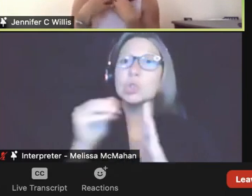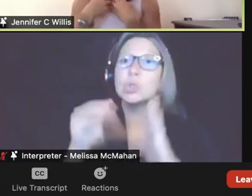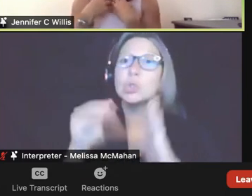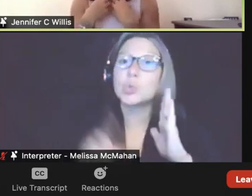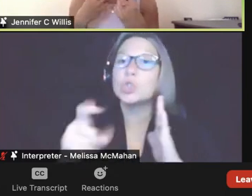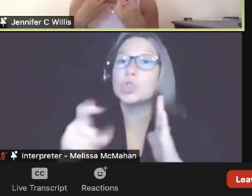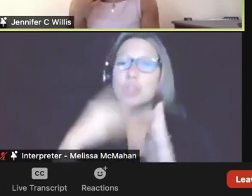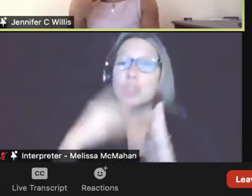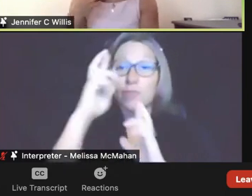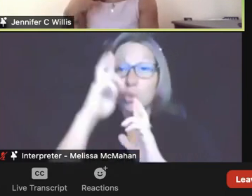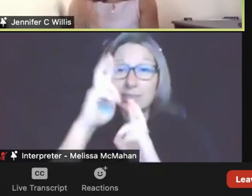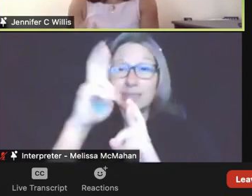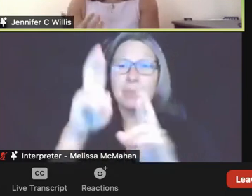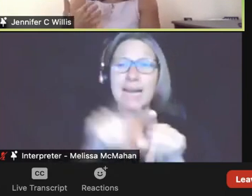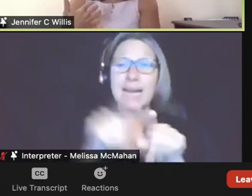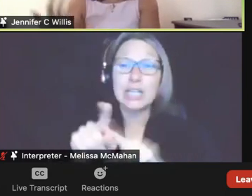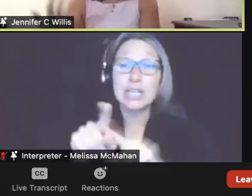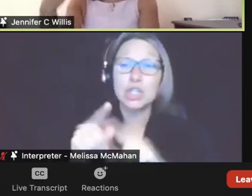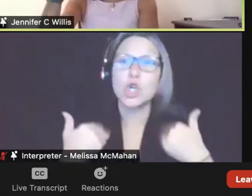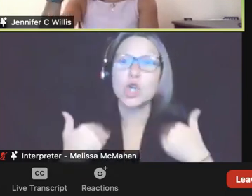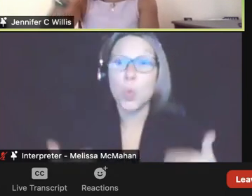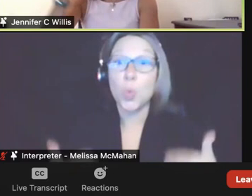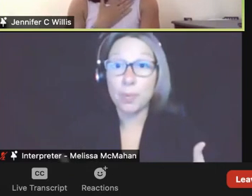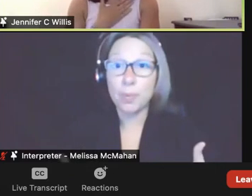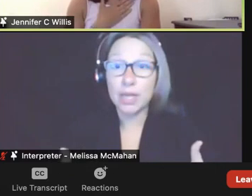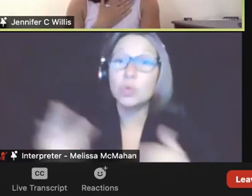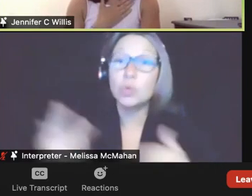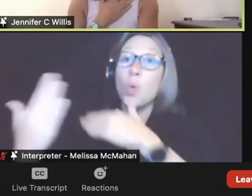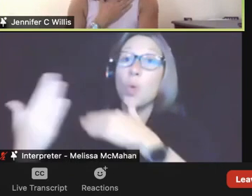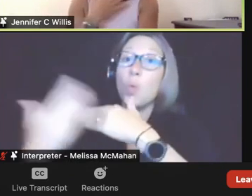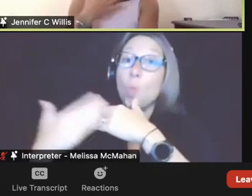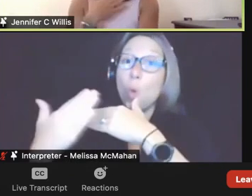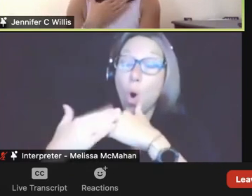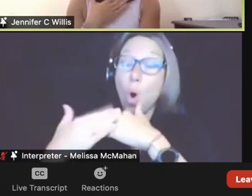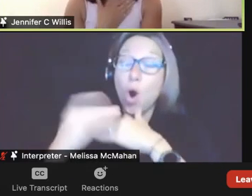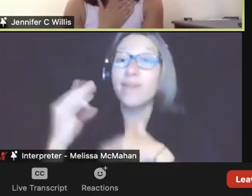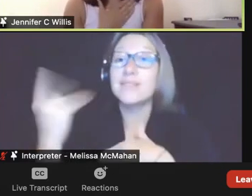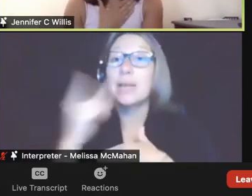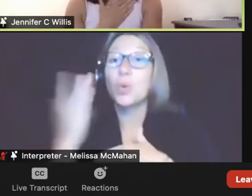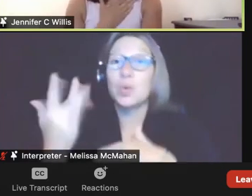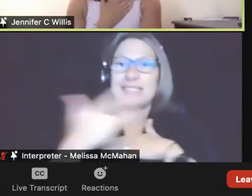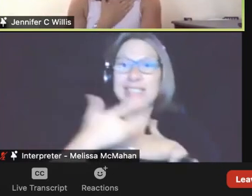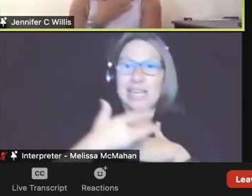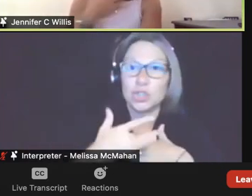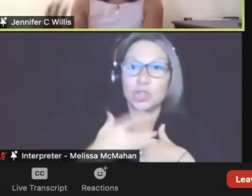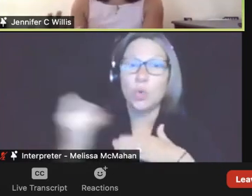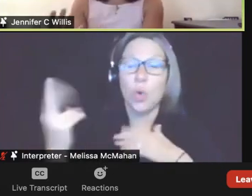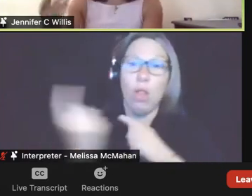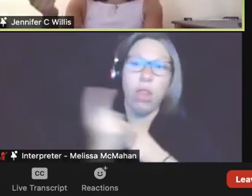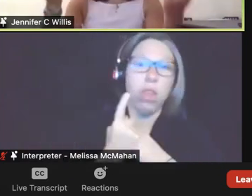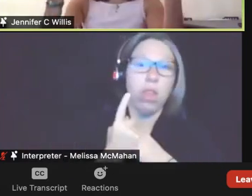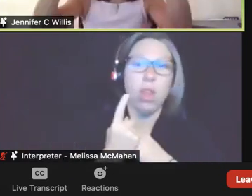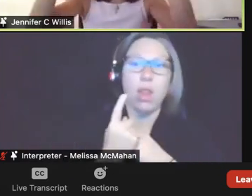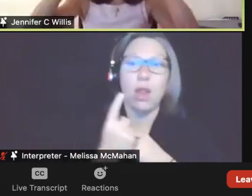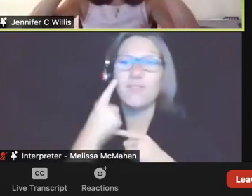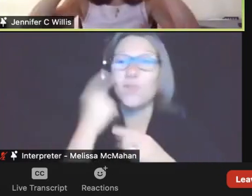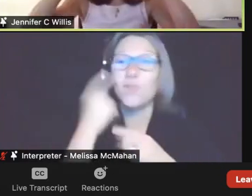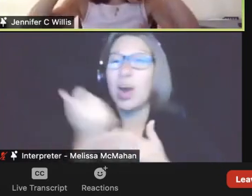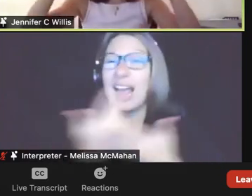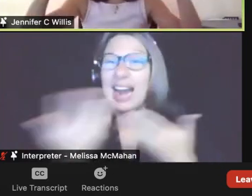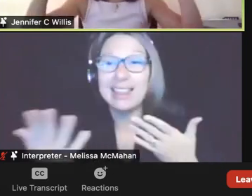respect as human beings to be warned when someone is going to touch their body or invade their space for anything, such as